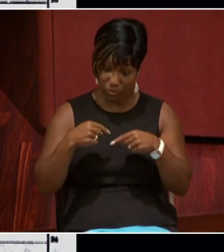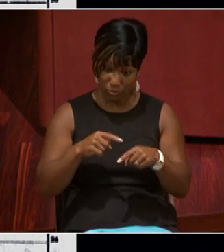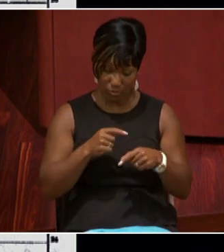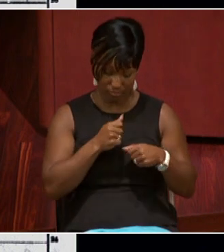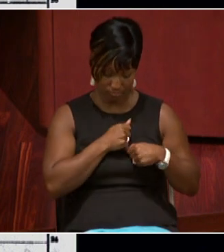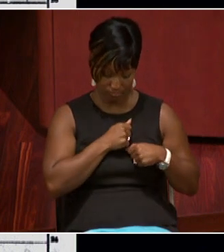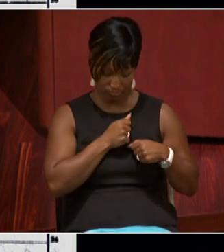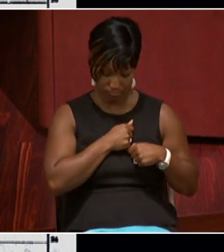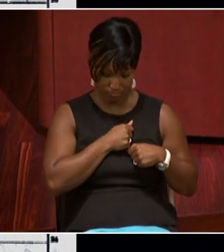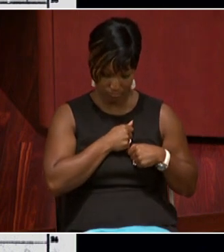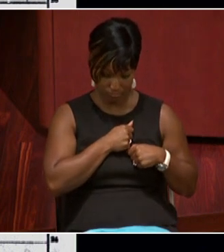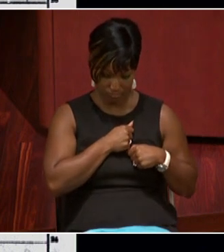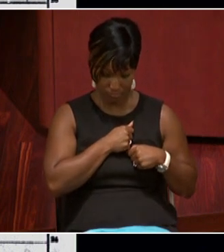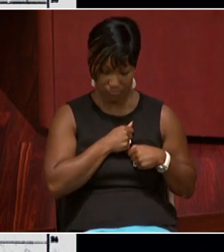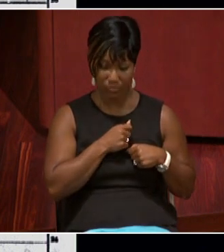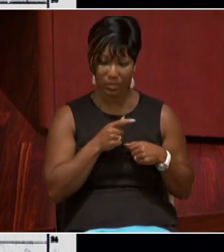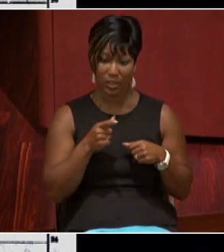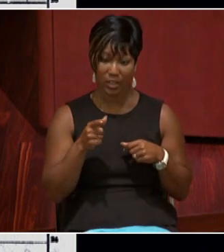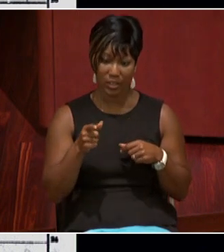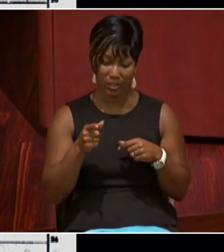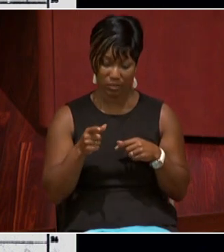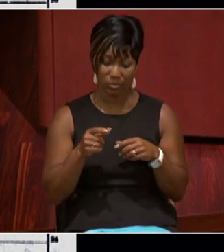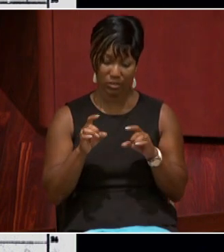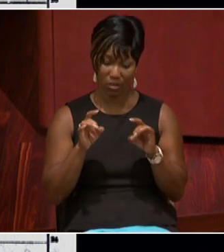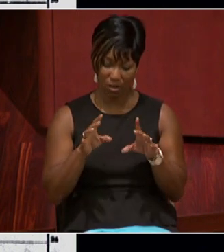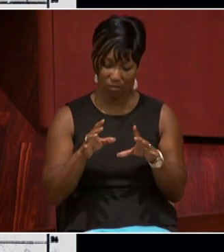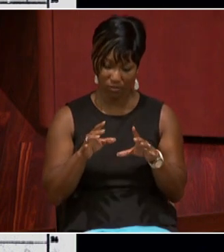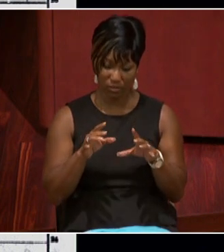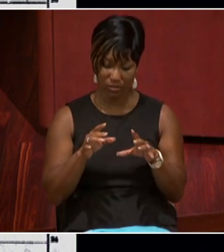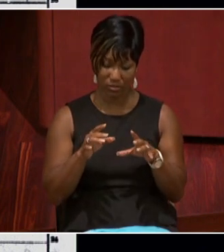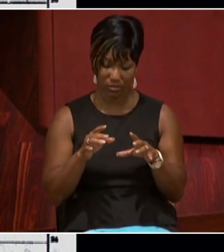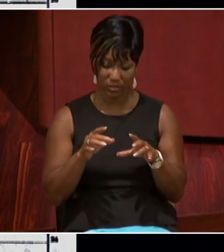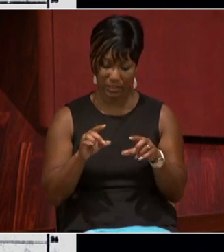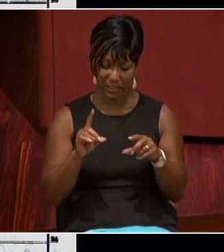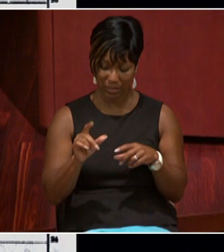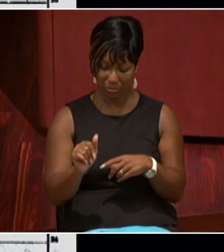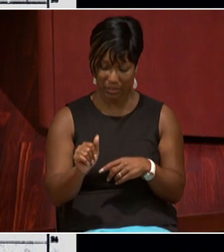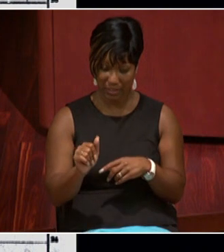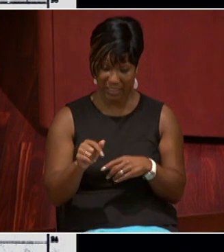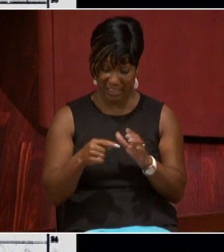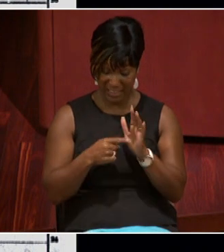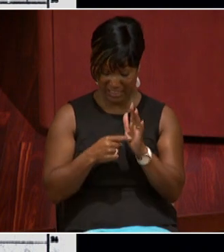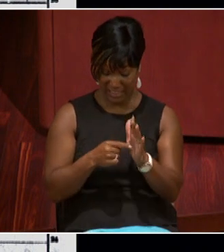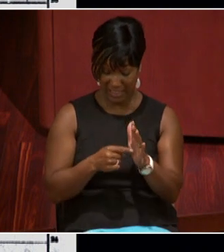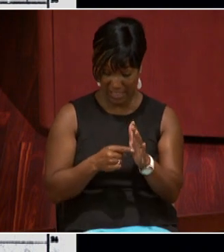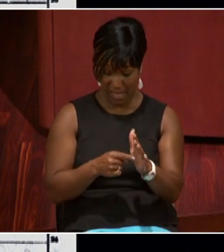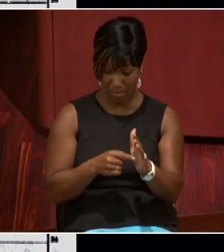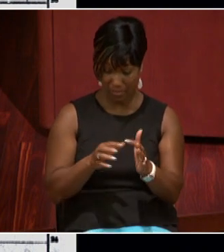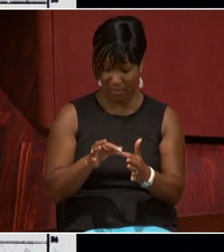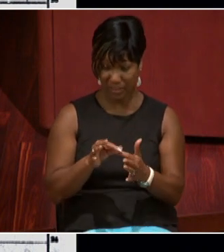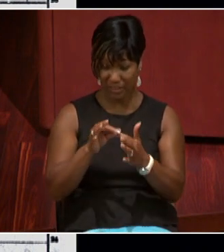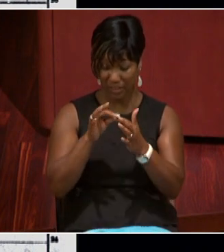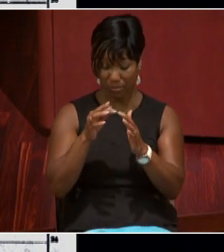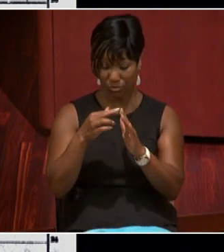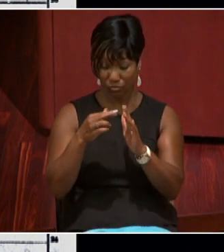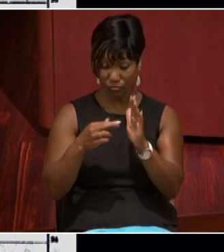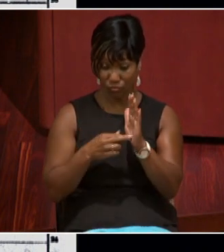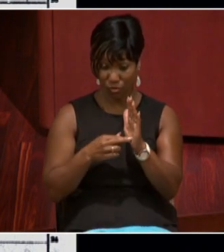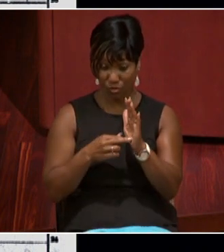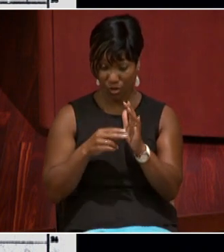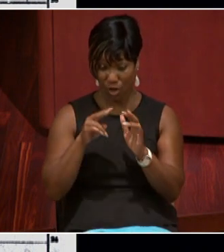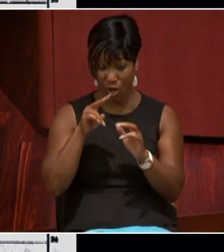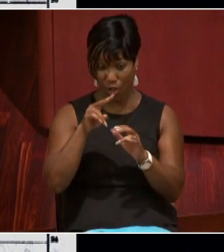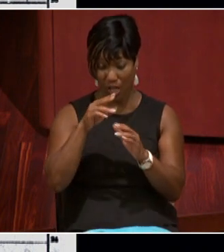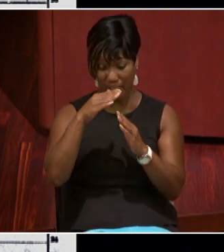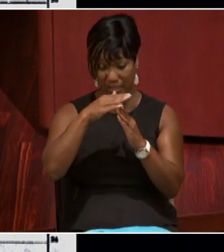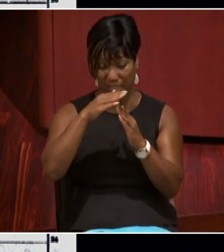service, and it was chronic tremble. This example is also one of these exceptions to the rules. If you look up here at the top of